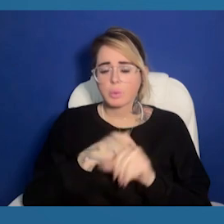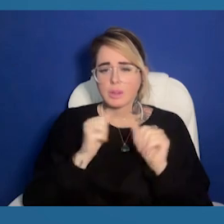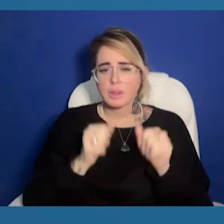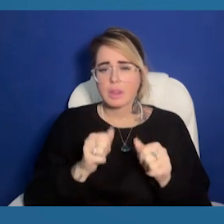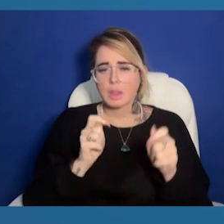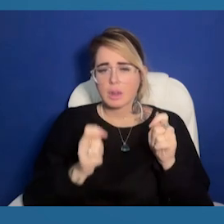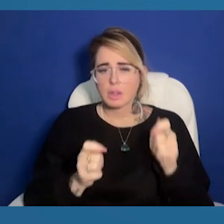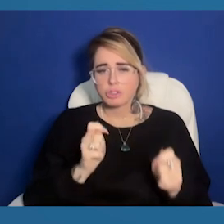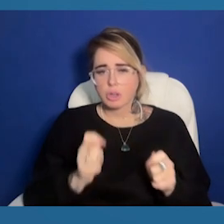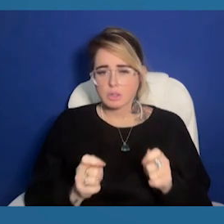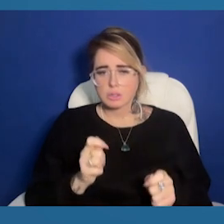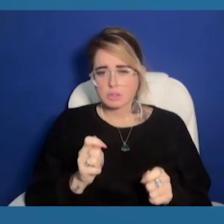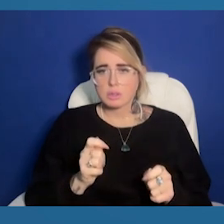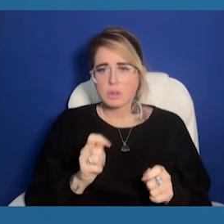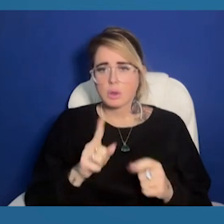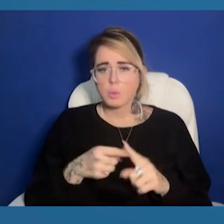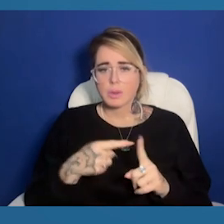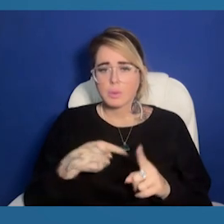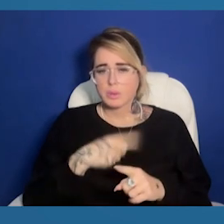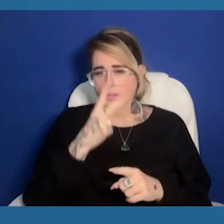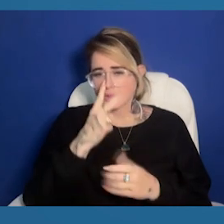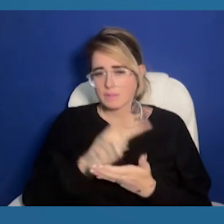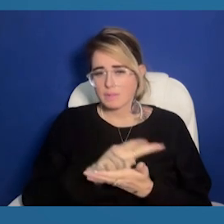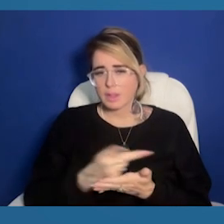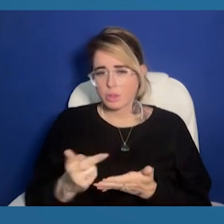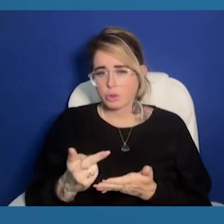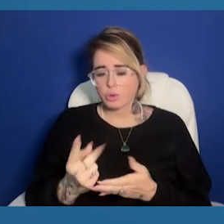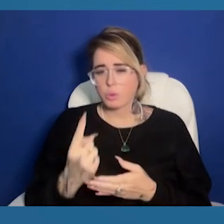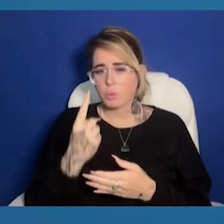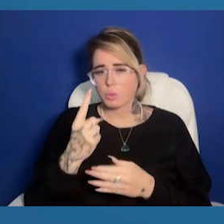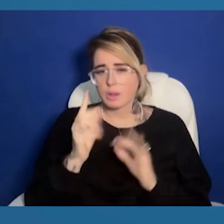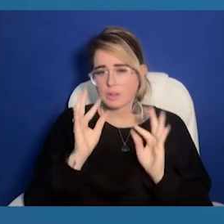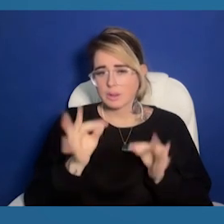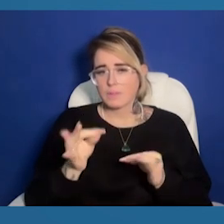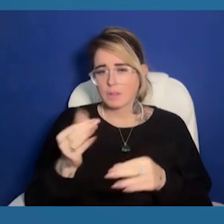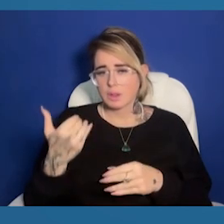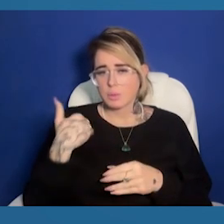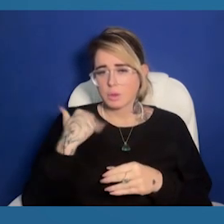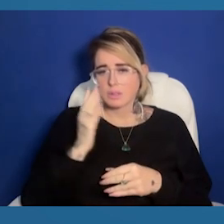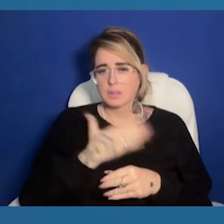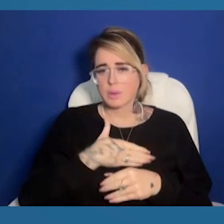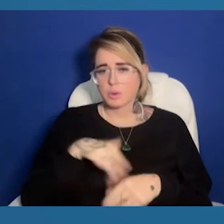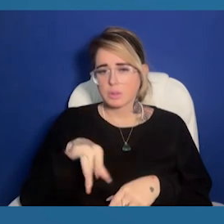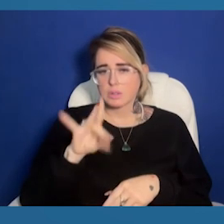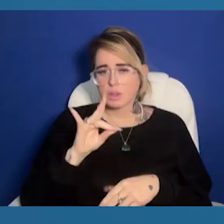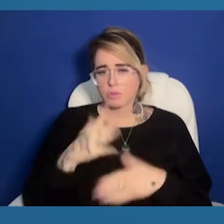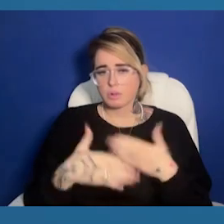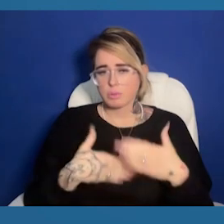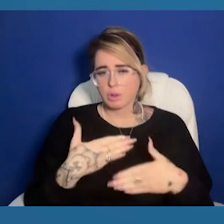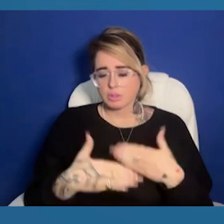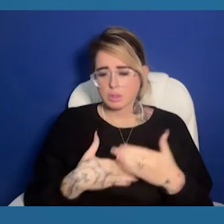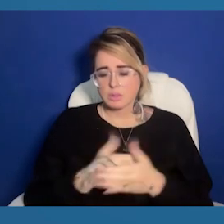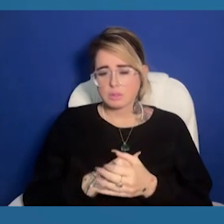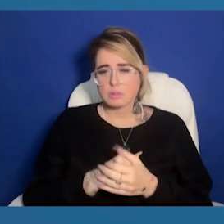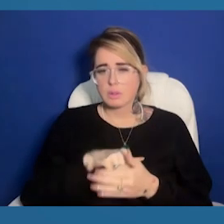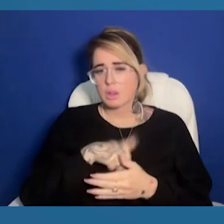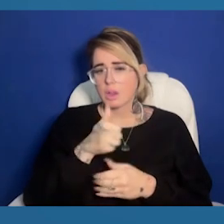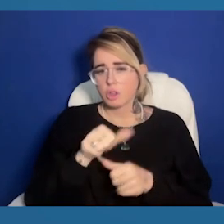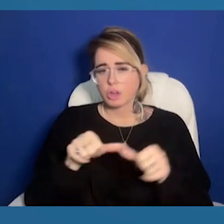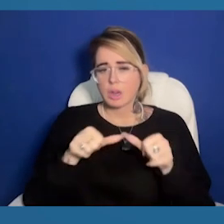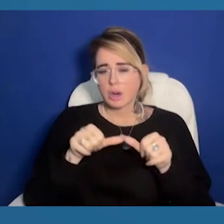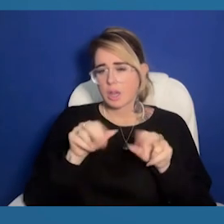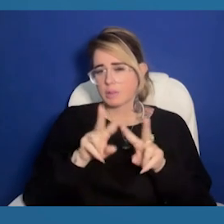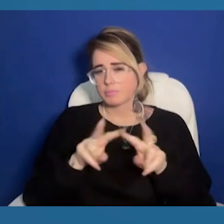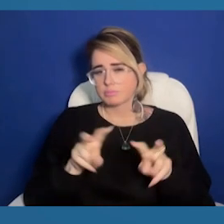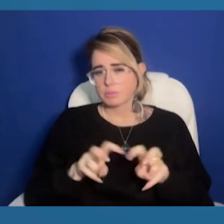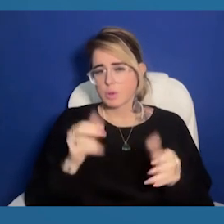adjustments where there are failures. One of them certainly was our discovery process. Another area I looked at closely